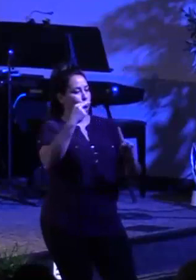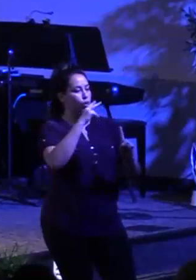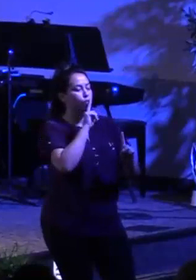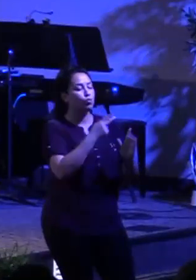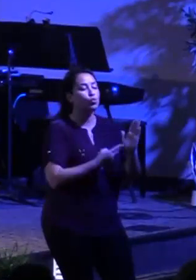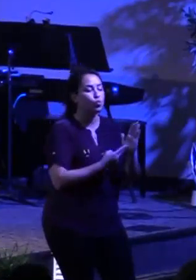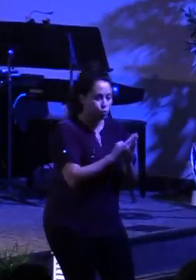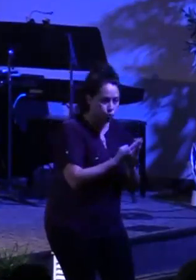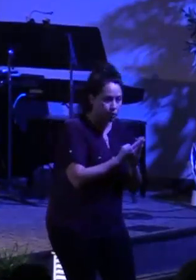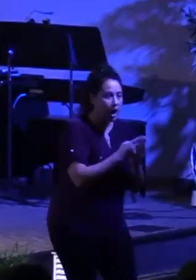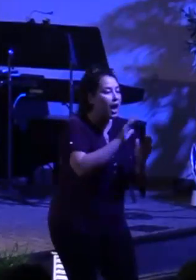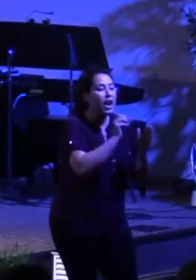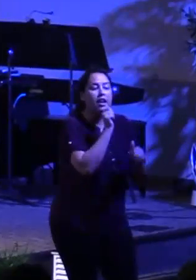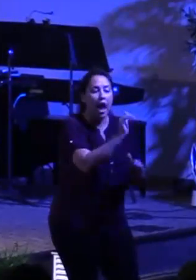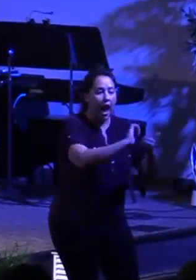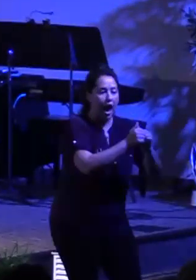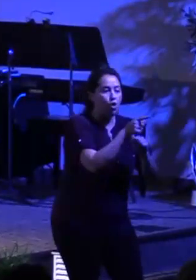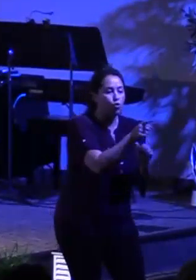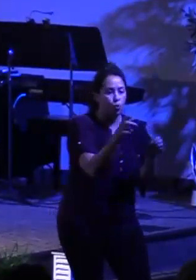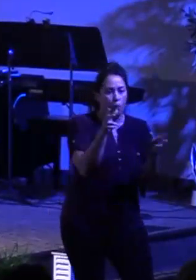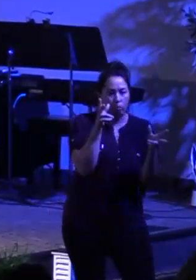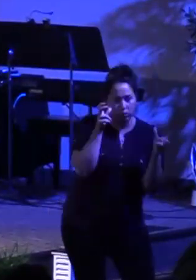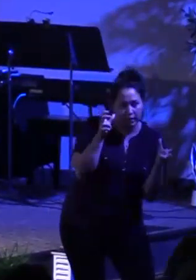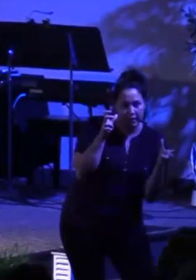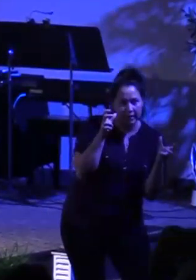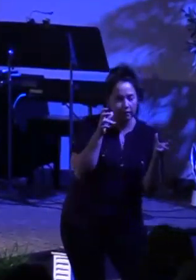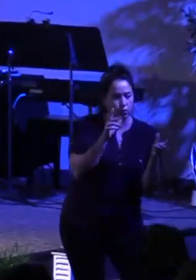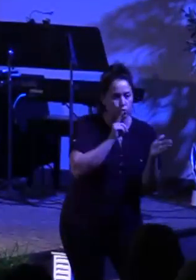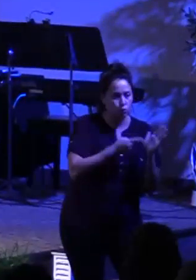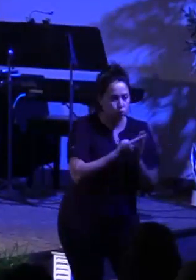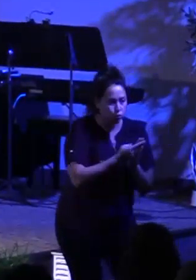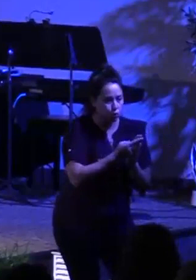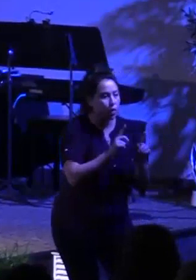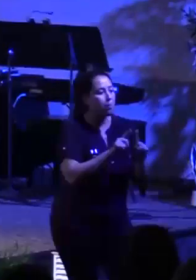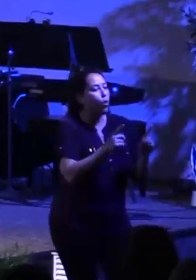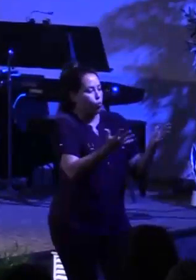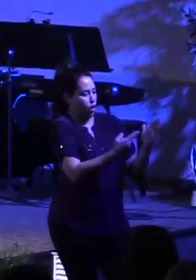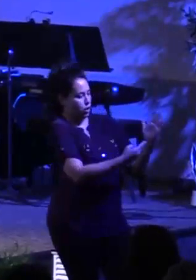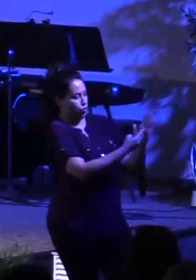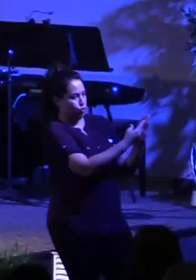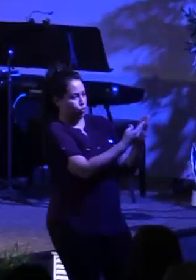Not how we perceive the truth, but actual truth. Prayer, contemplation, Sabbath,